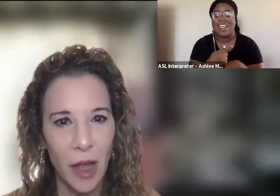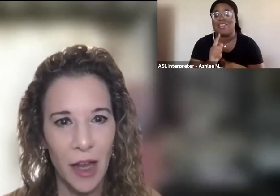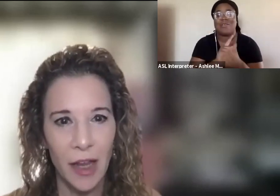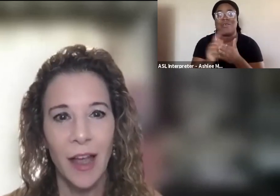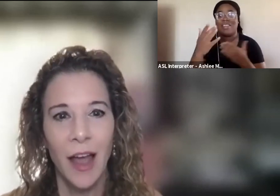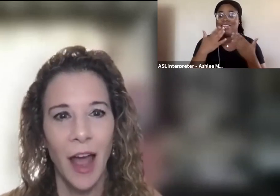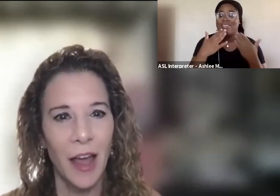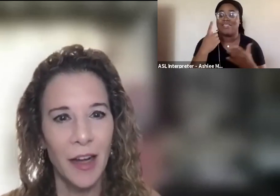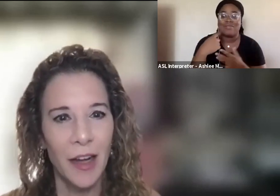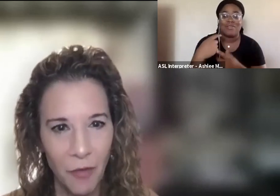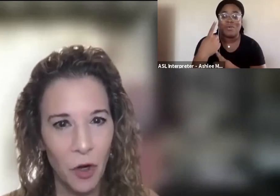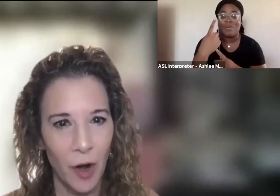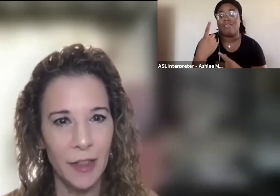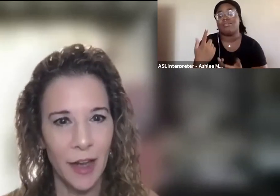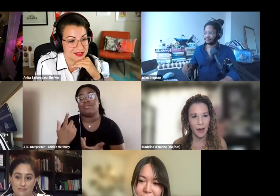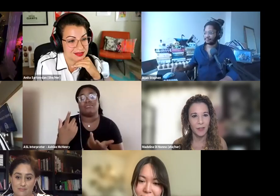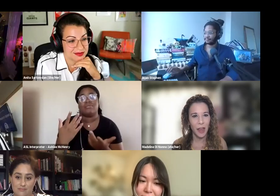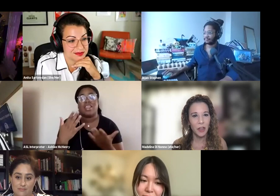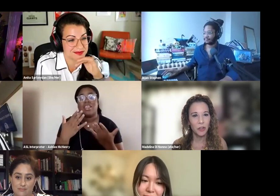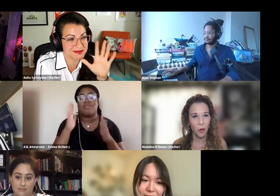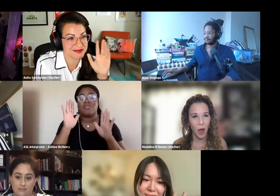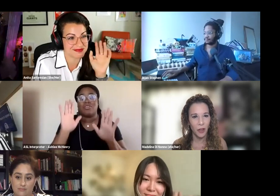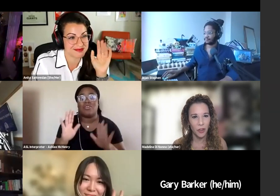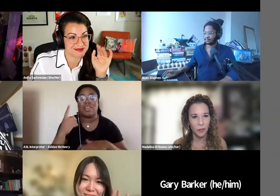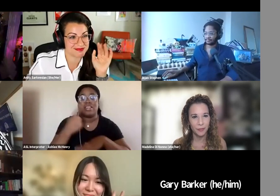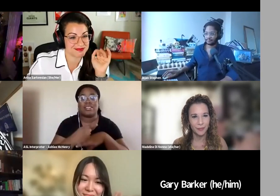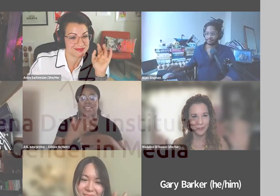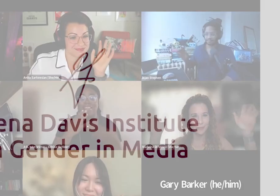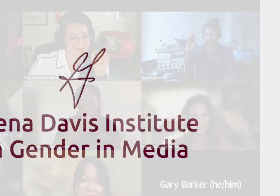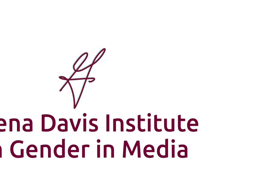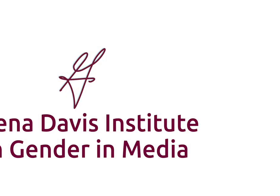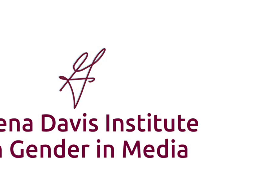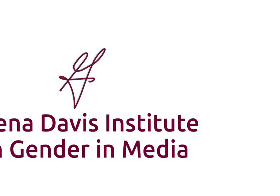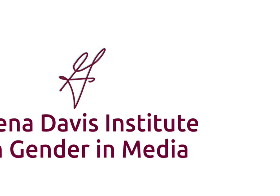you to everybody, and have a great day. Thank you so much.